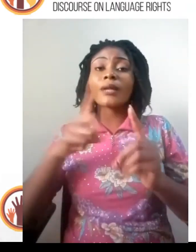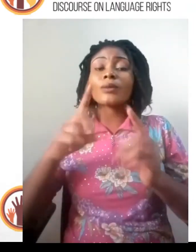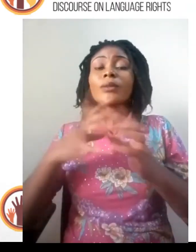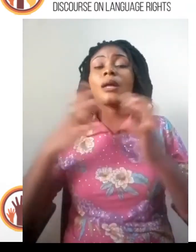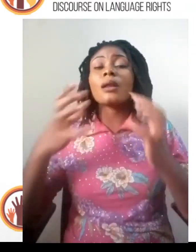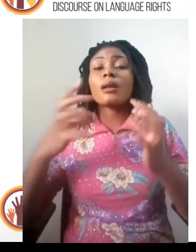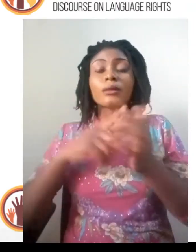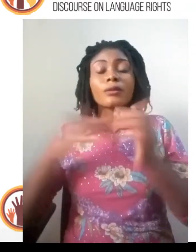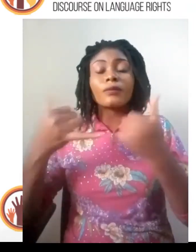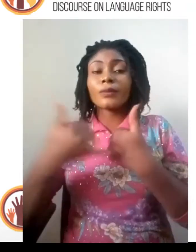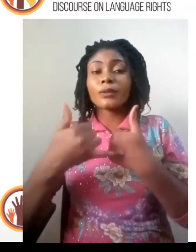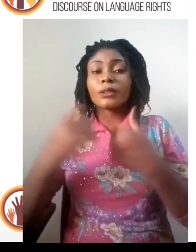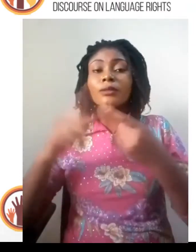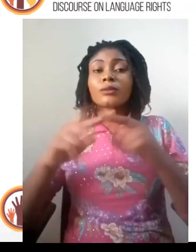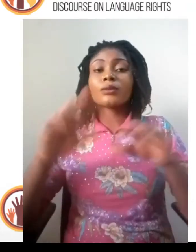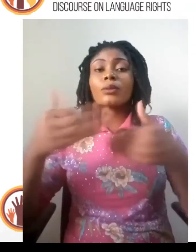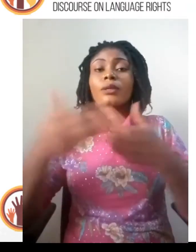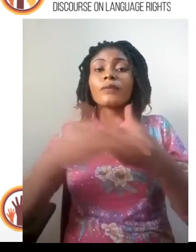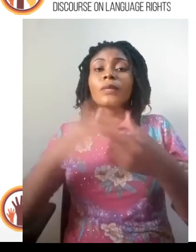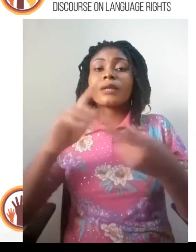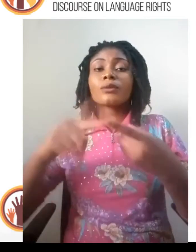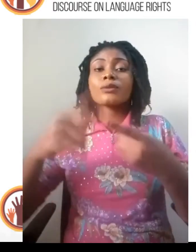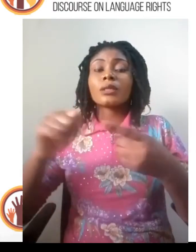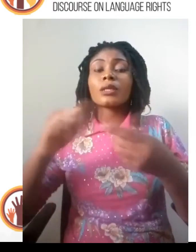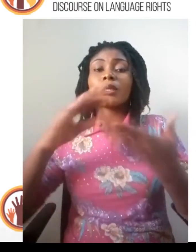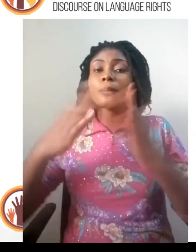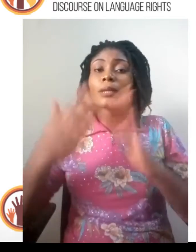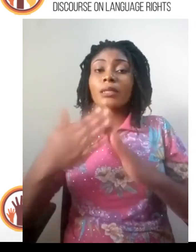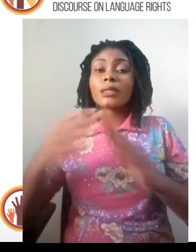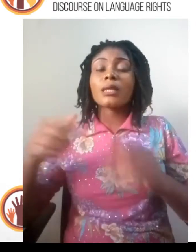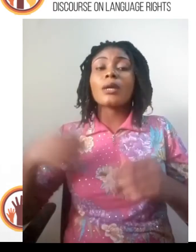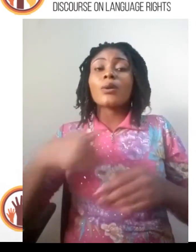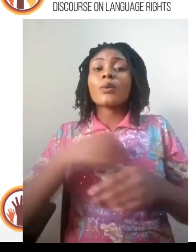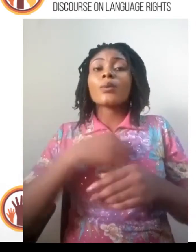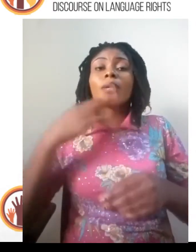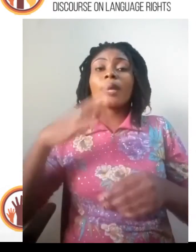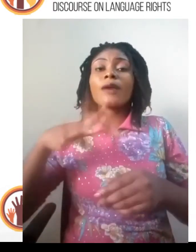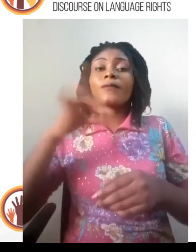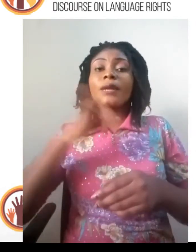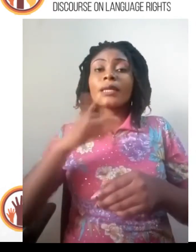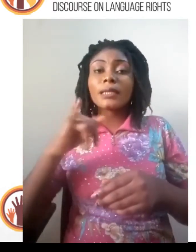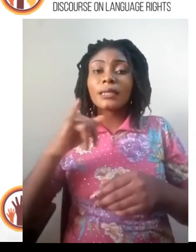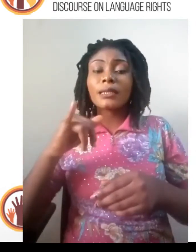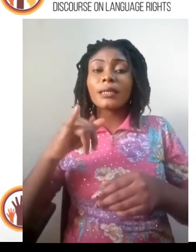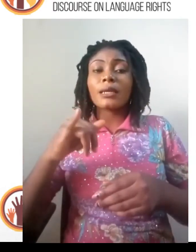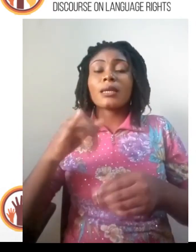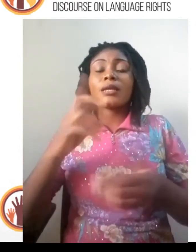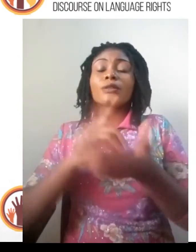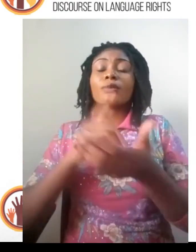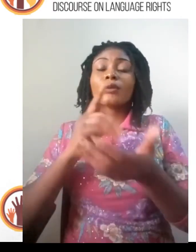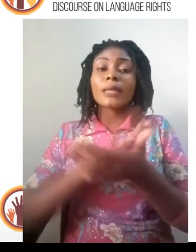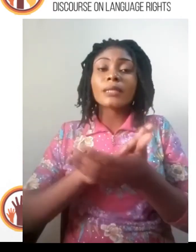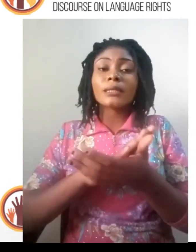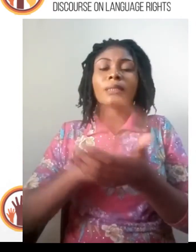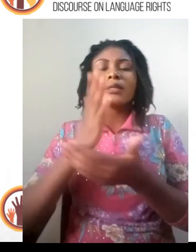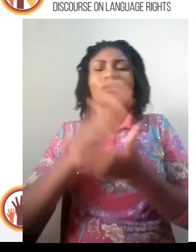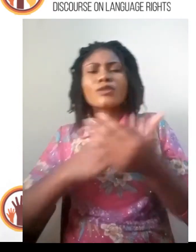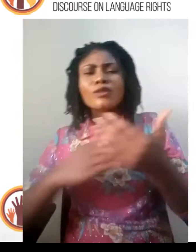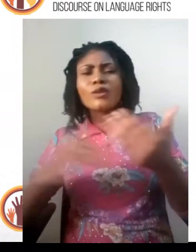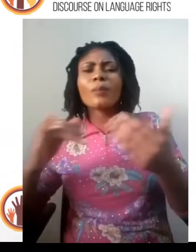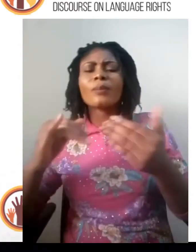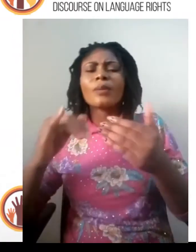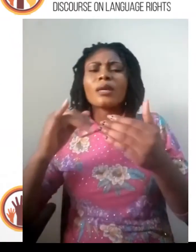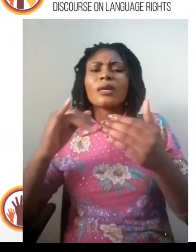finding or identifying some individuals whose education require